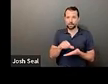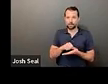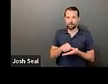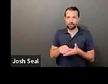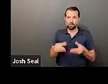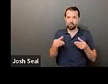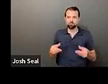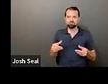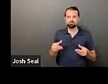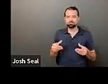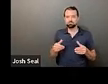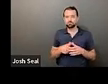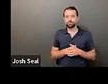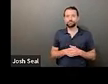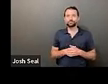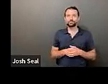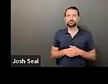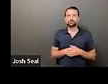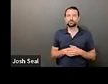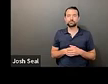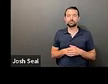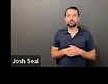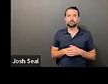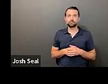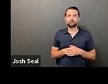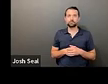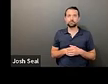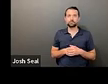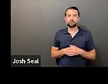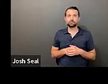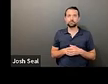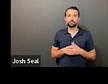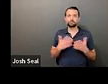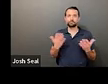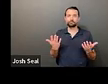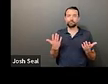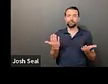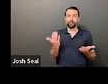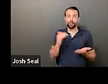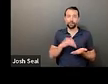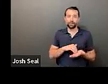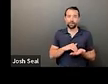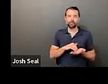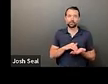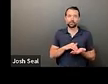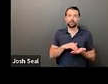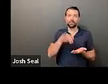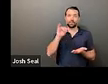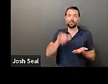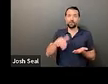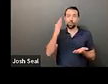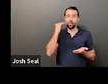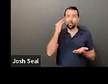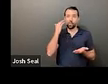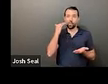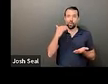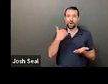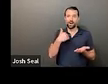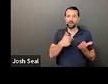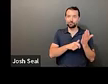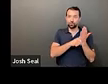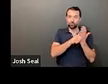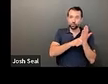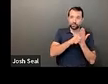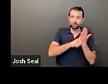it's, you know, we just wanted to be able to, like I said, we wanted to be able to have as much information that we thought would